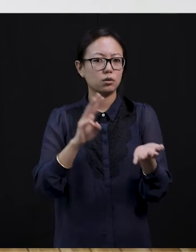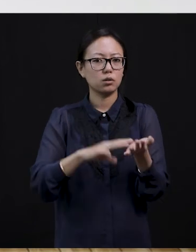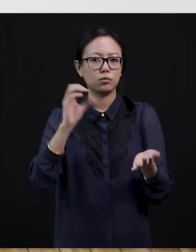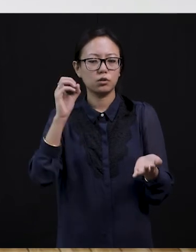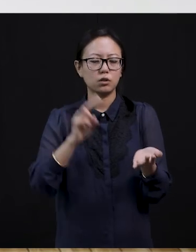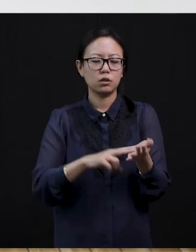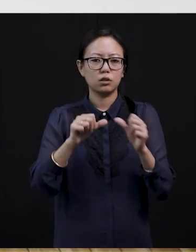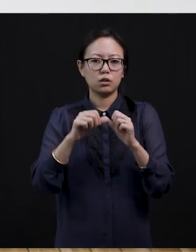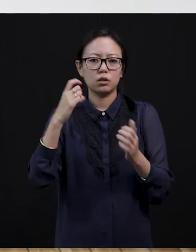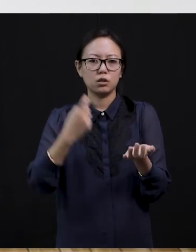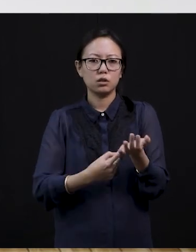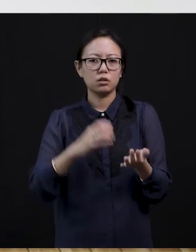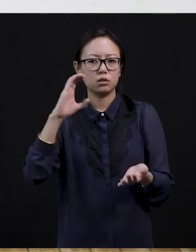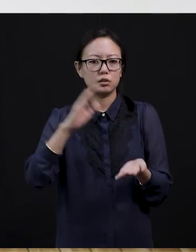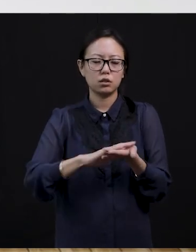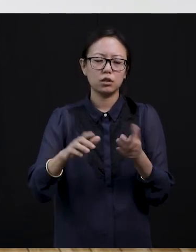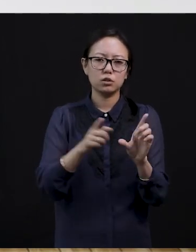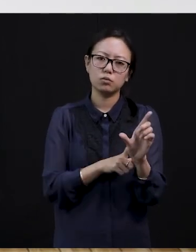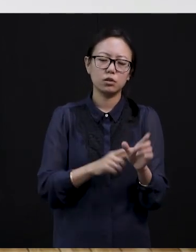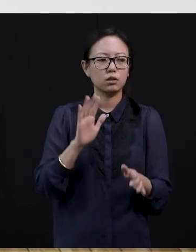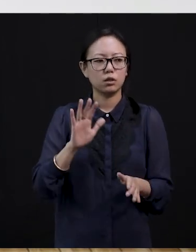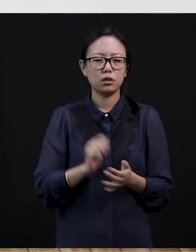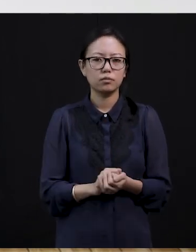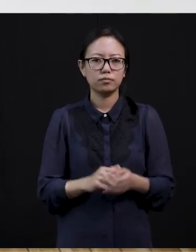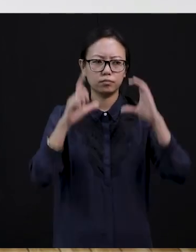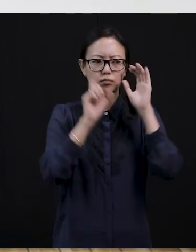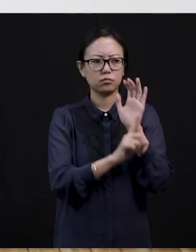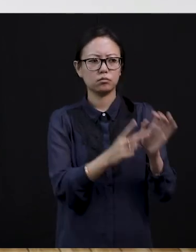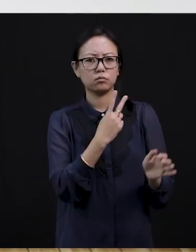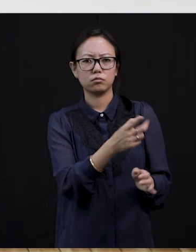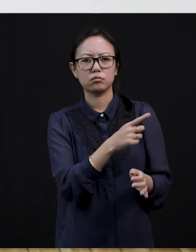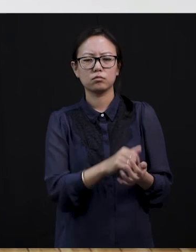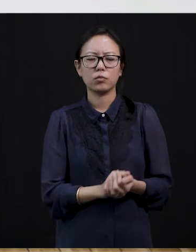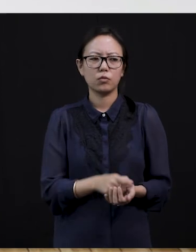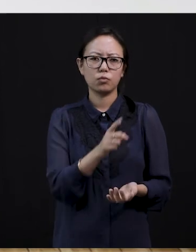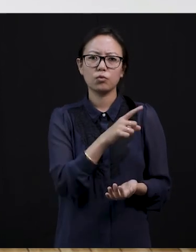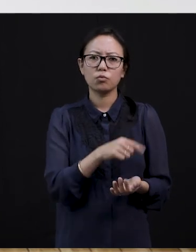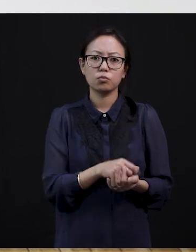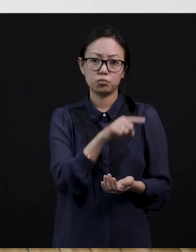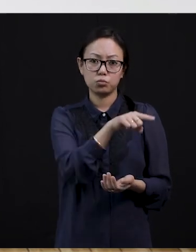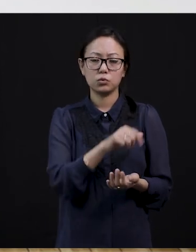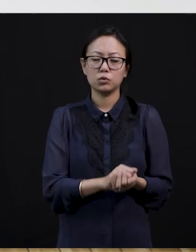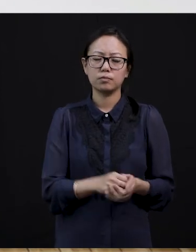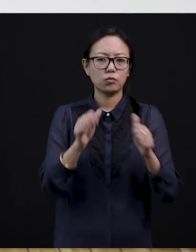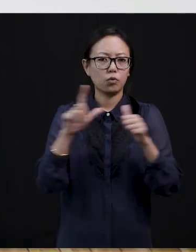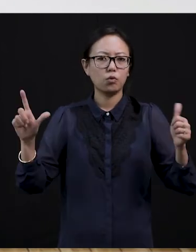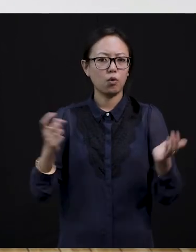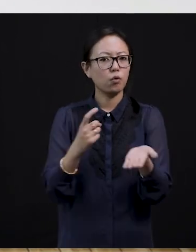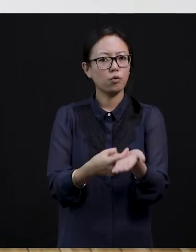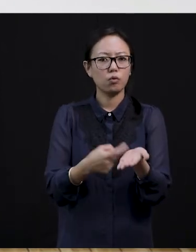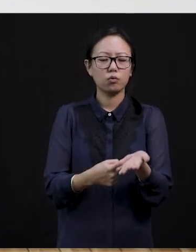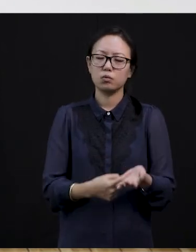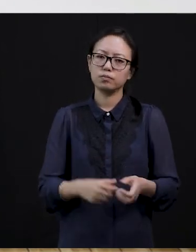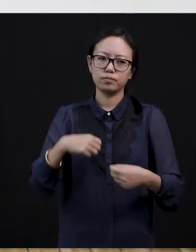which is where you find that he's not going to be making the rules and regulations. It's him who is in power.